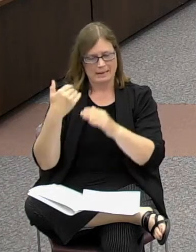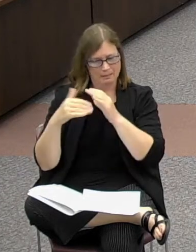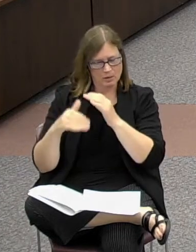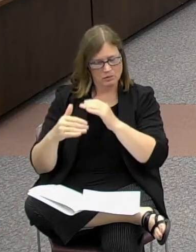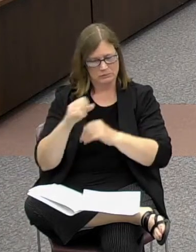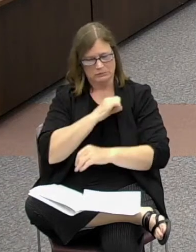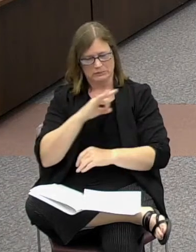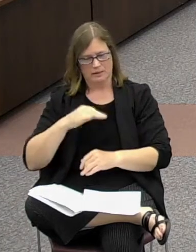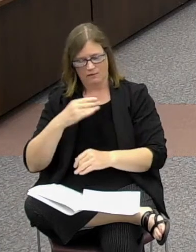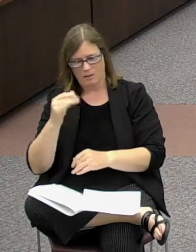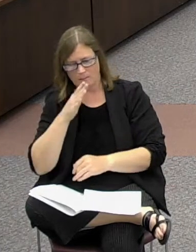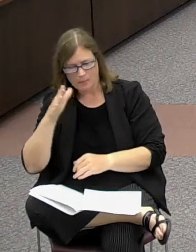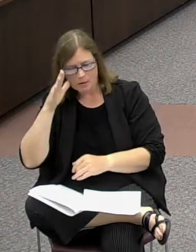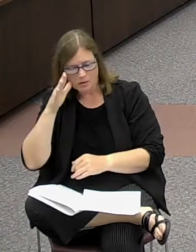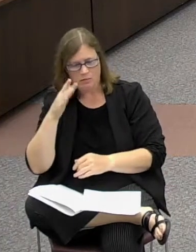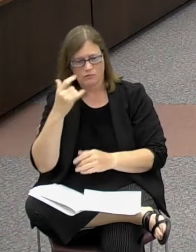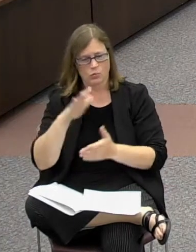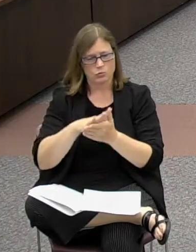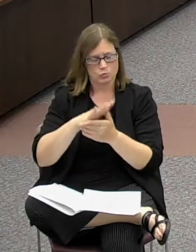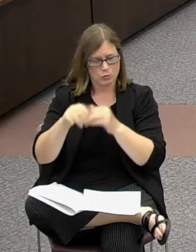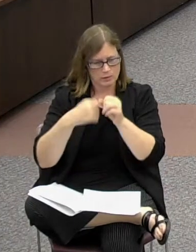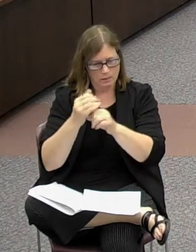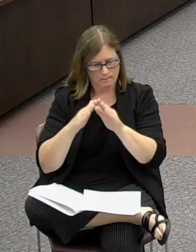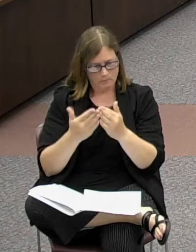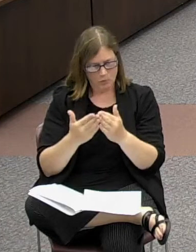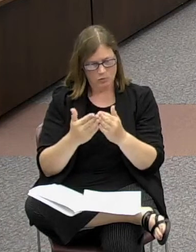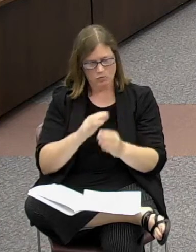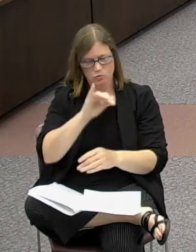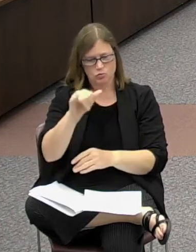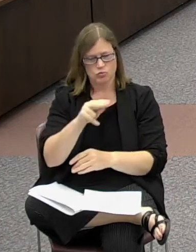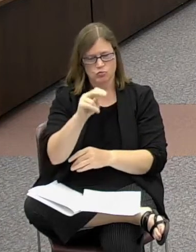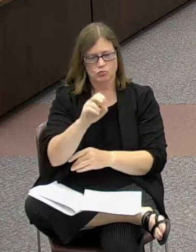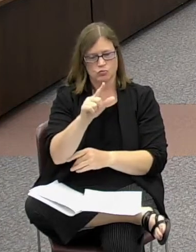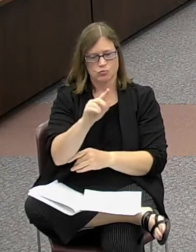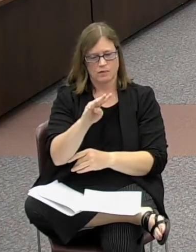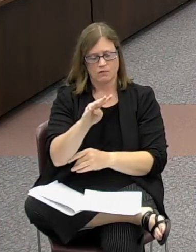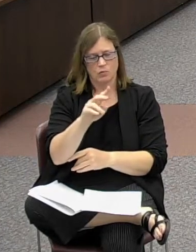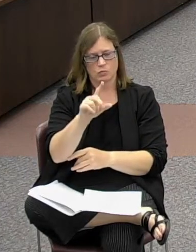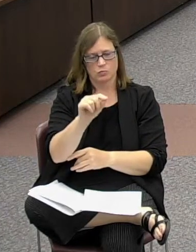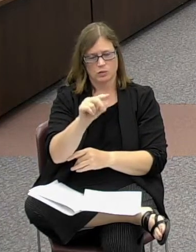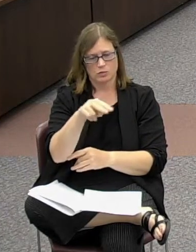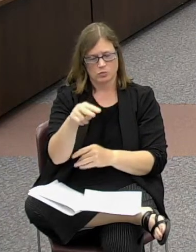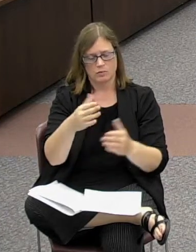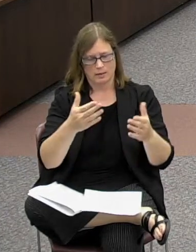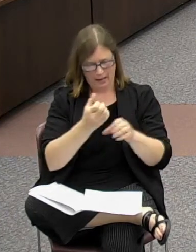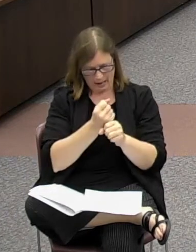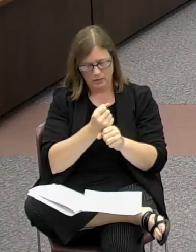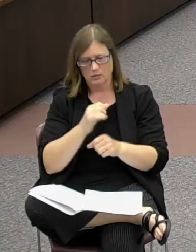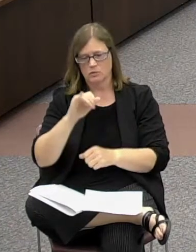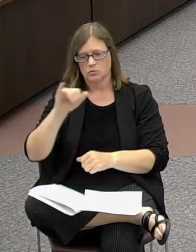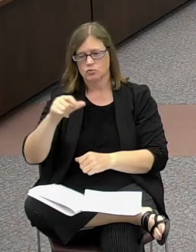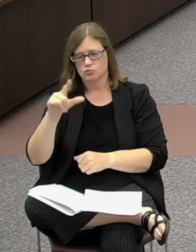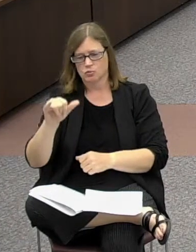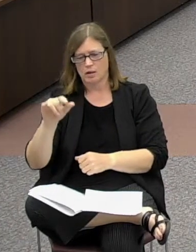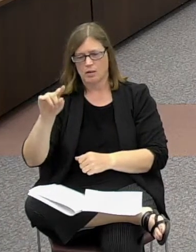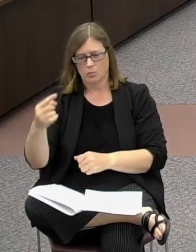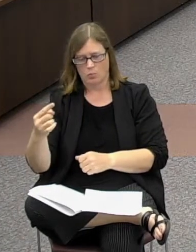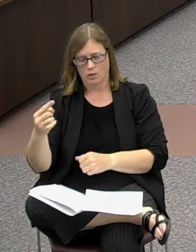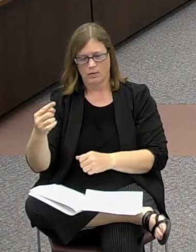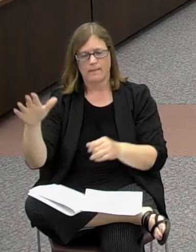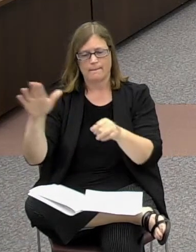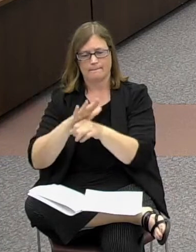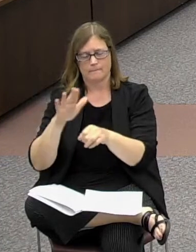regarding the school yearbook, received June 24, 2022, due July 1, 2022, completed